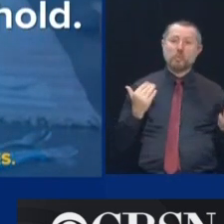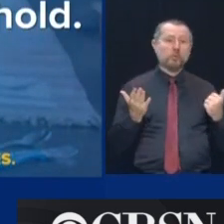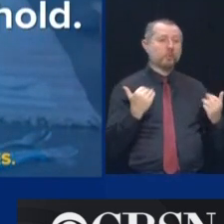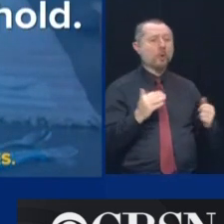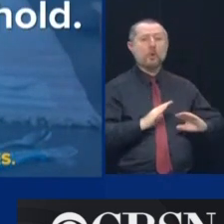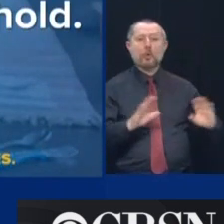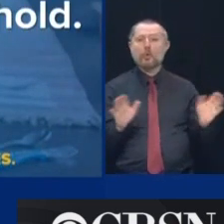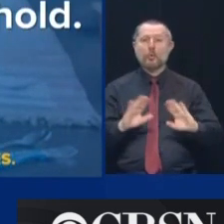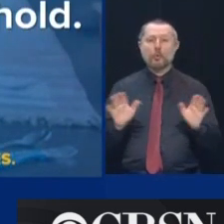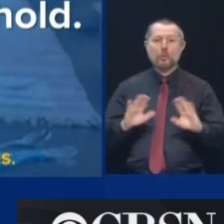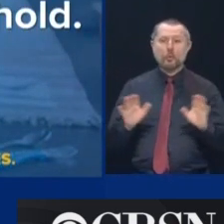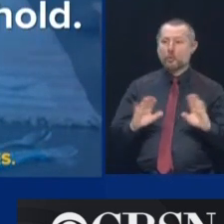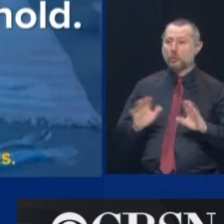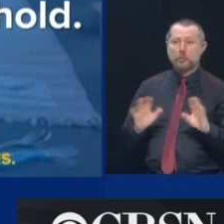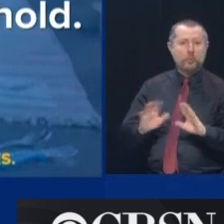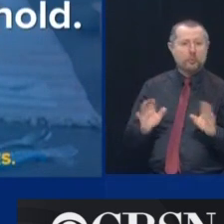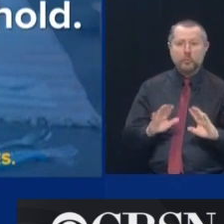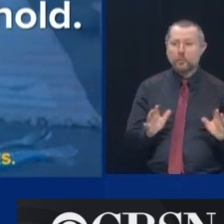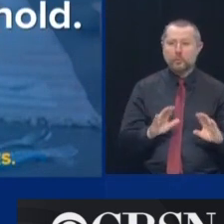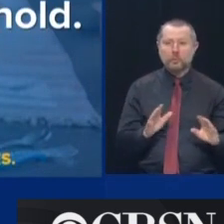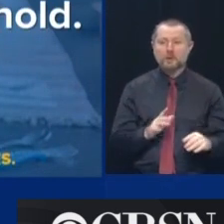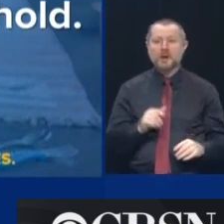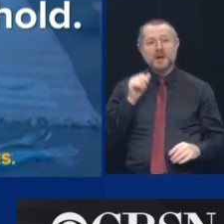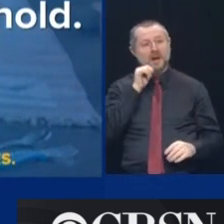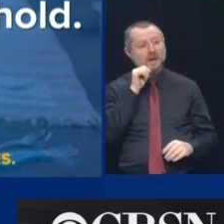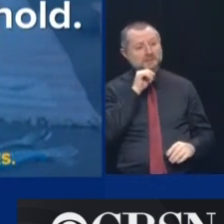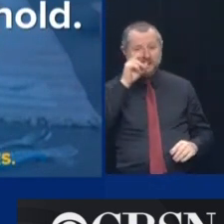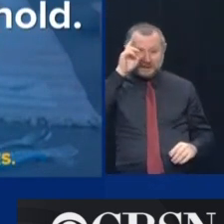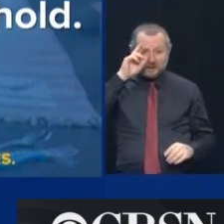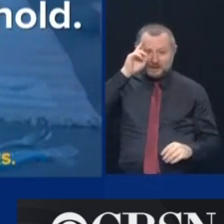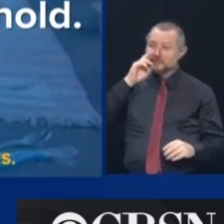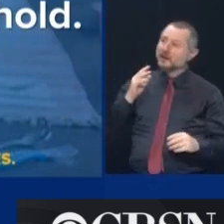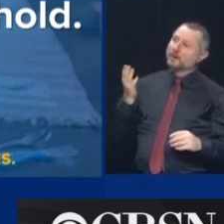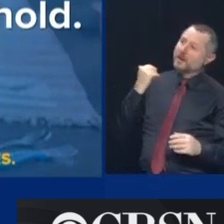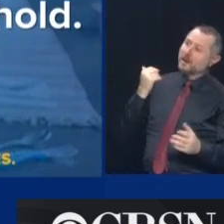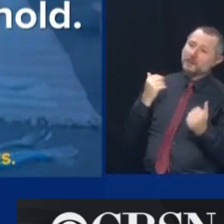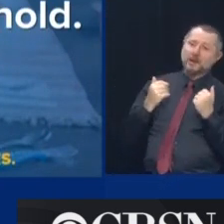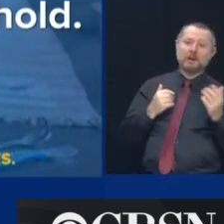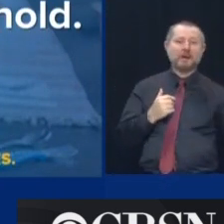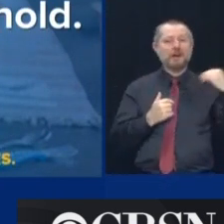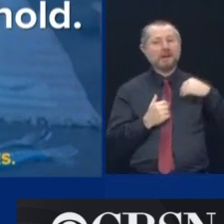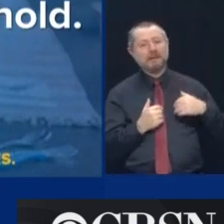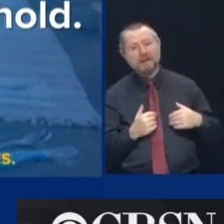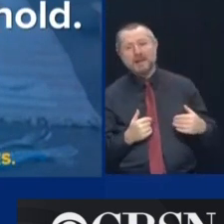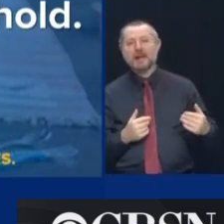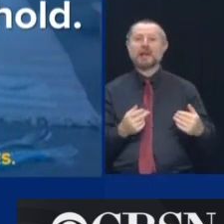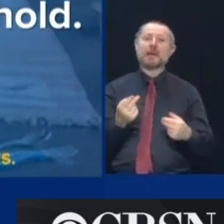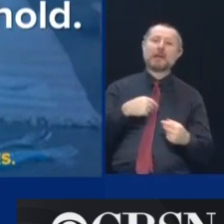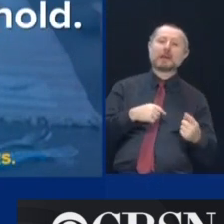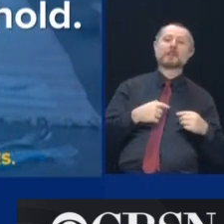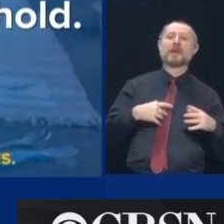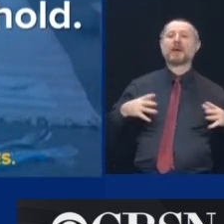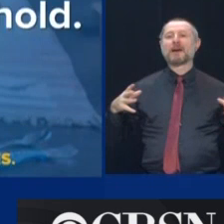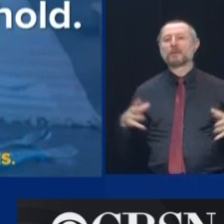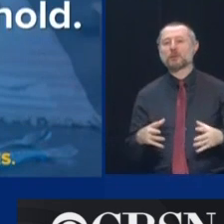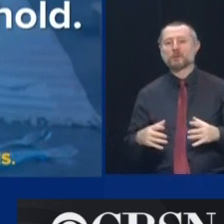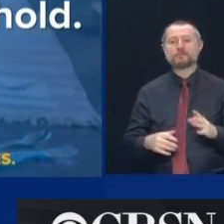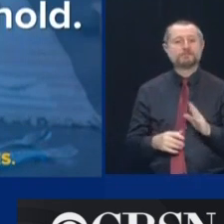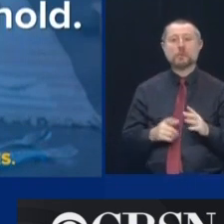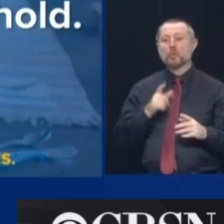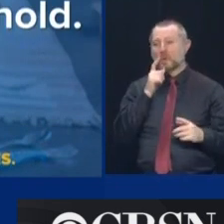Don't bring Aunt Nancy over. Don't bring Uncle Joe over. Currently in